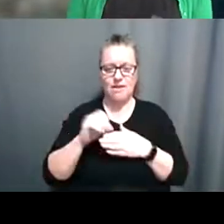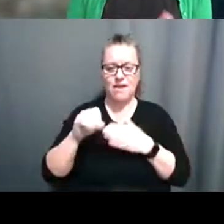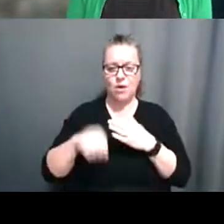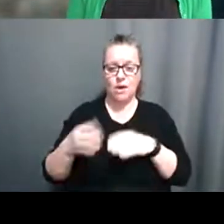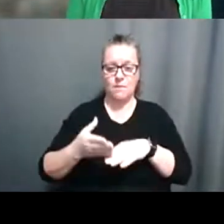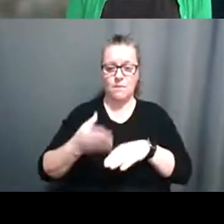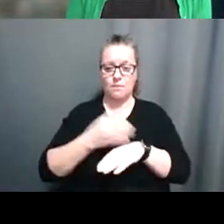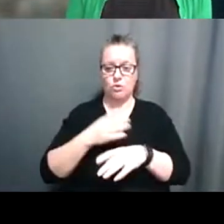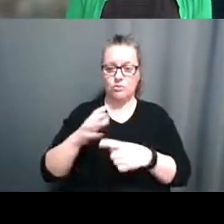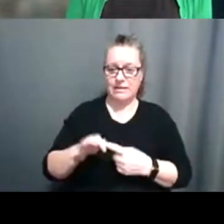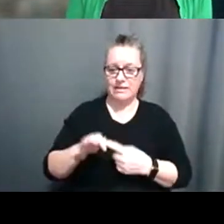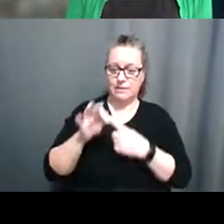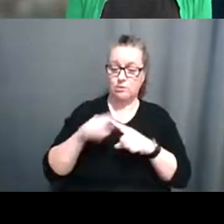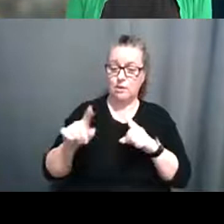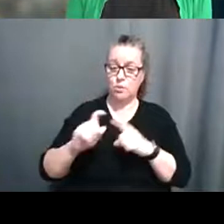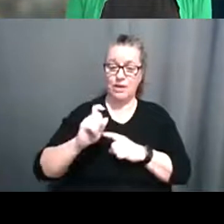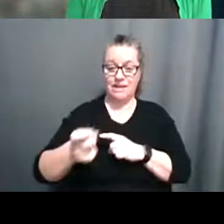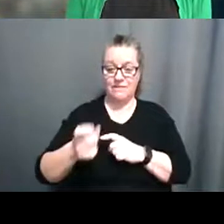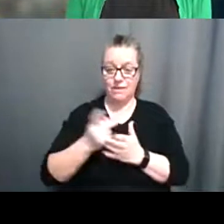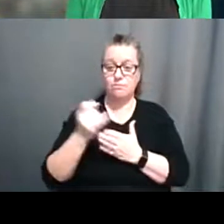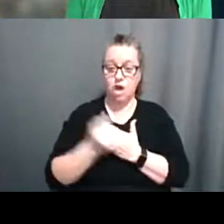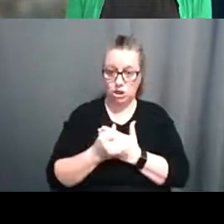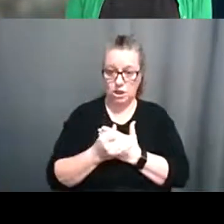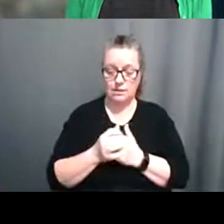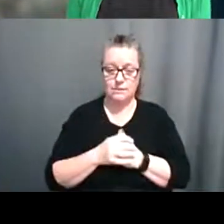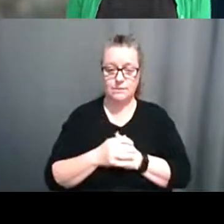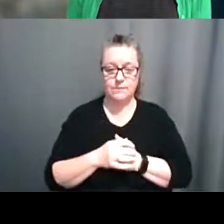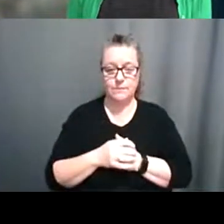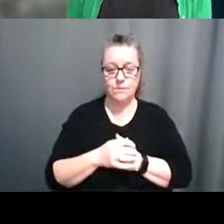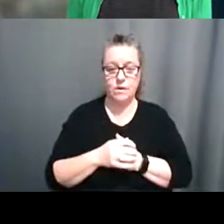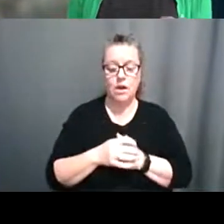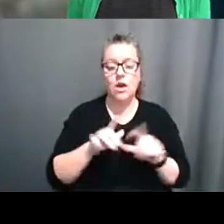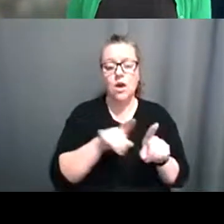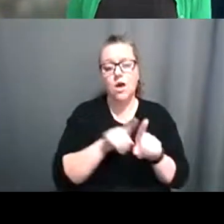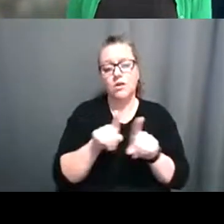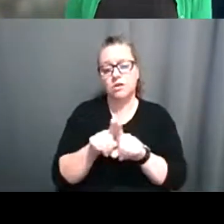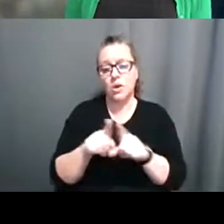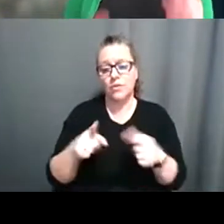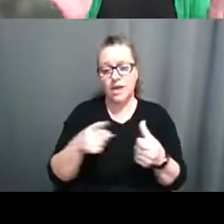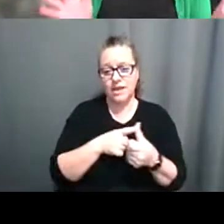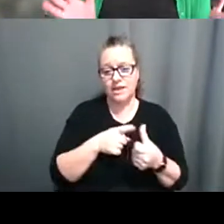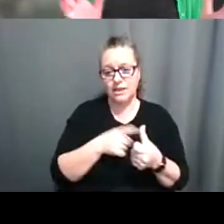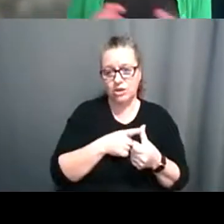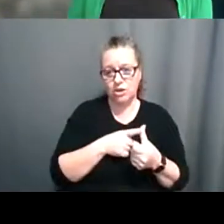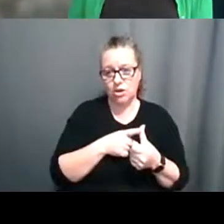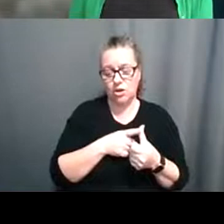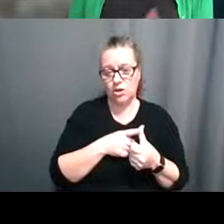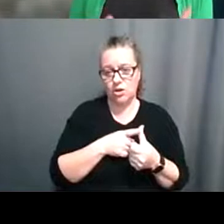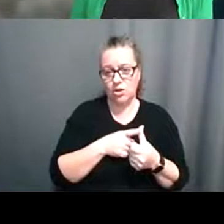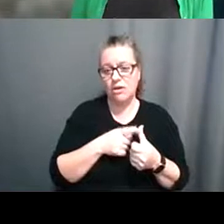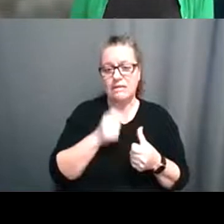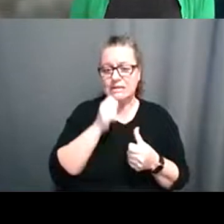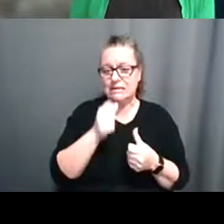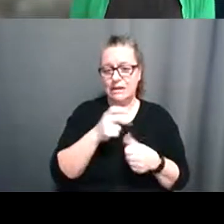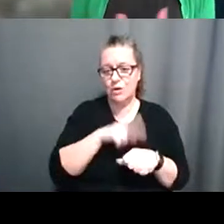but were given projects by leaders and others. And also, the initial lead didn't have